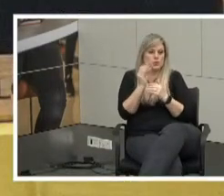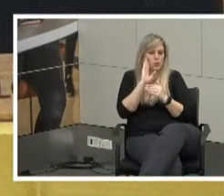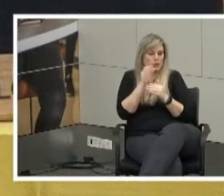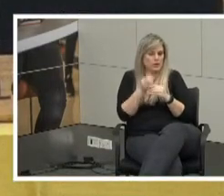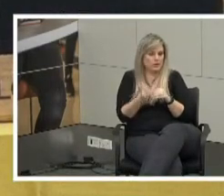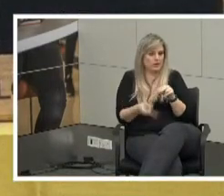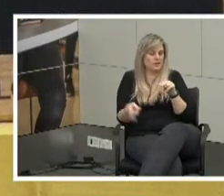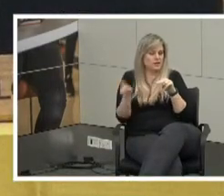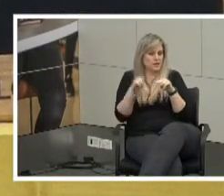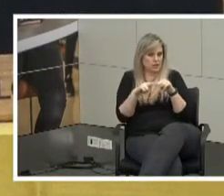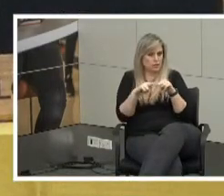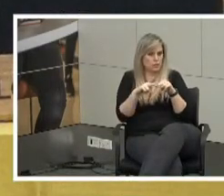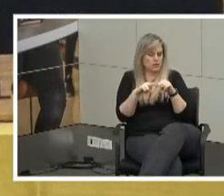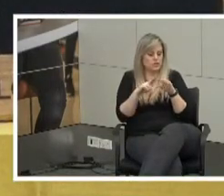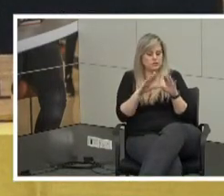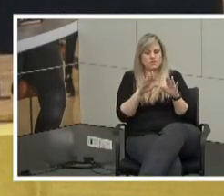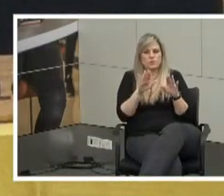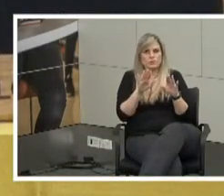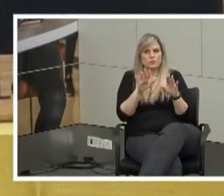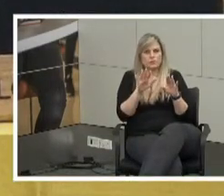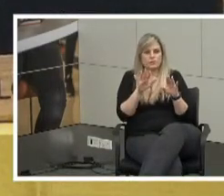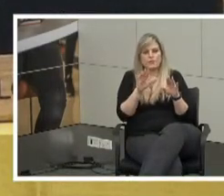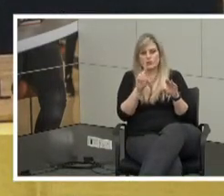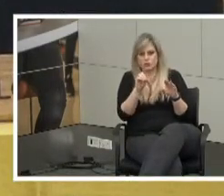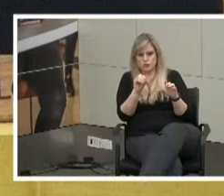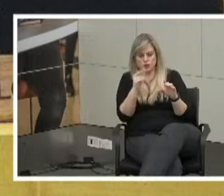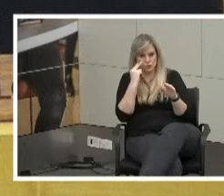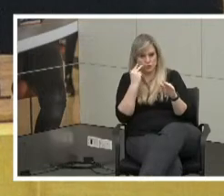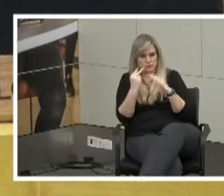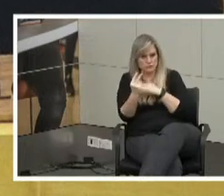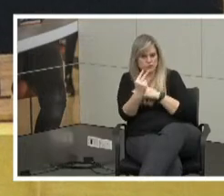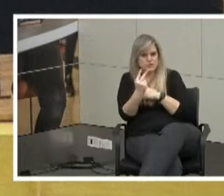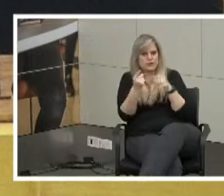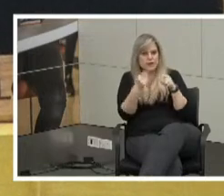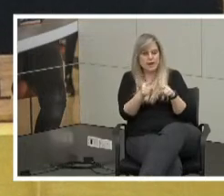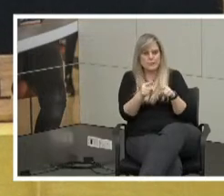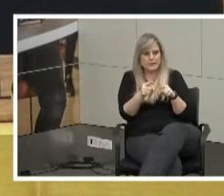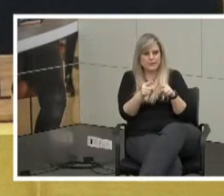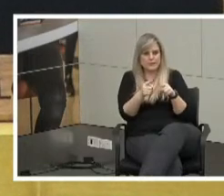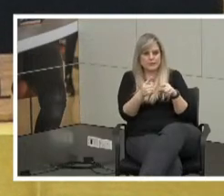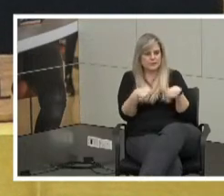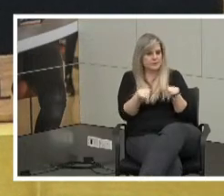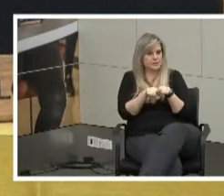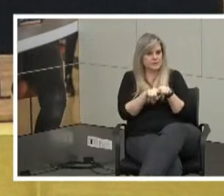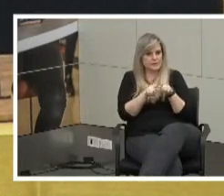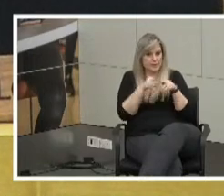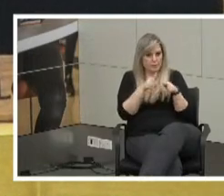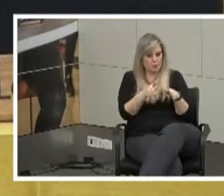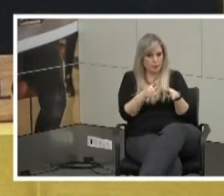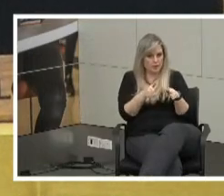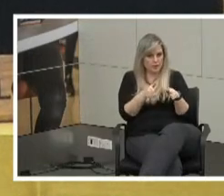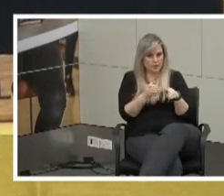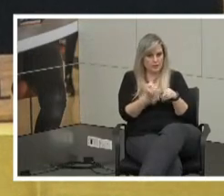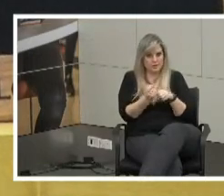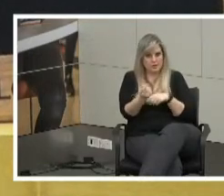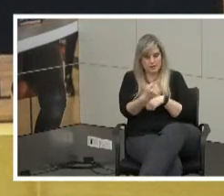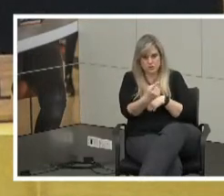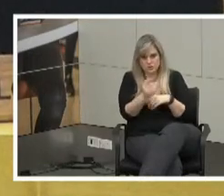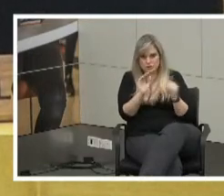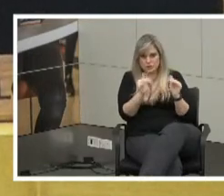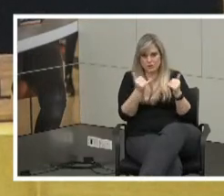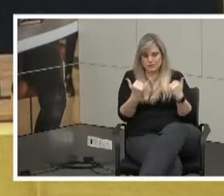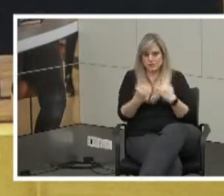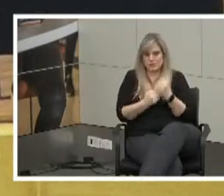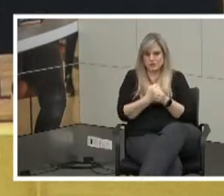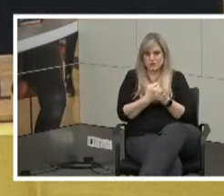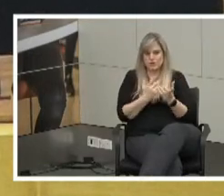increase um the review at do you foresee it happening in the same way next next year is this year um because you've gone through this